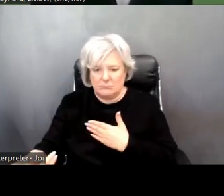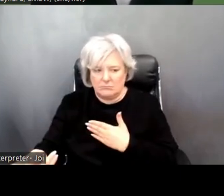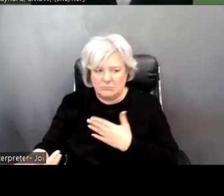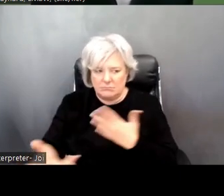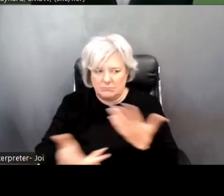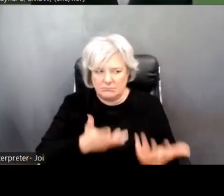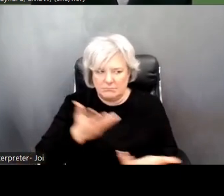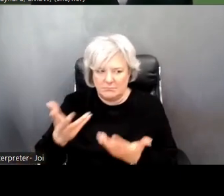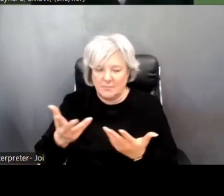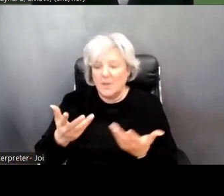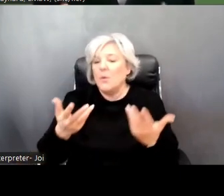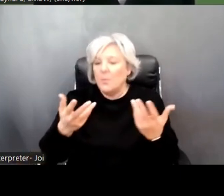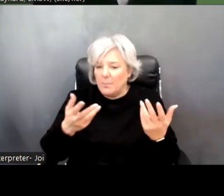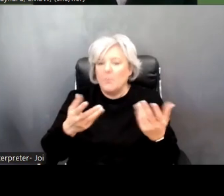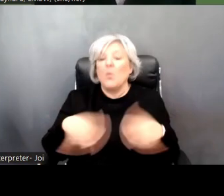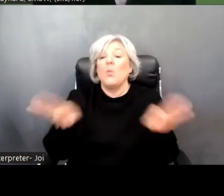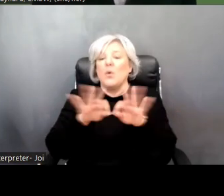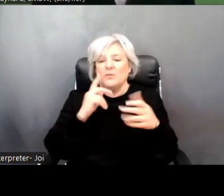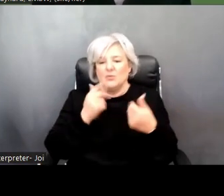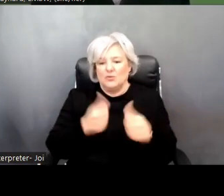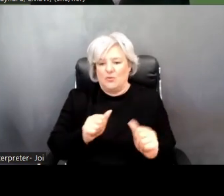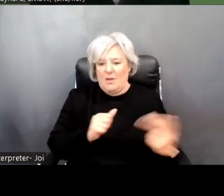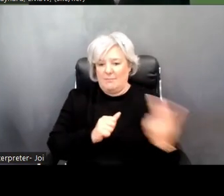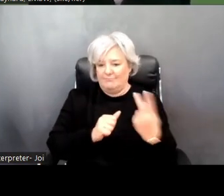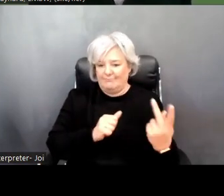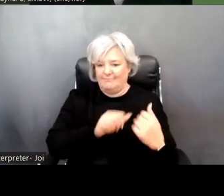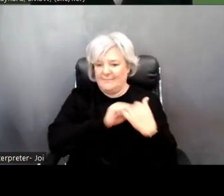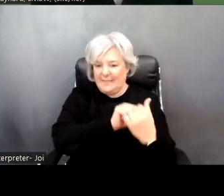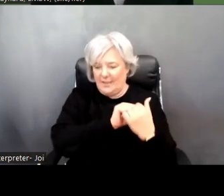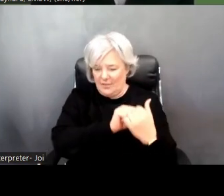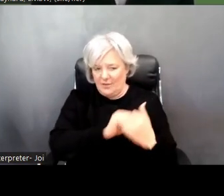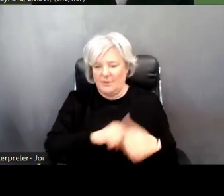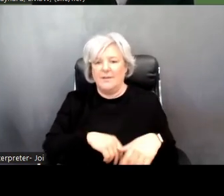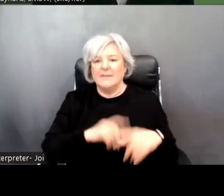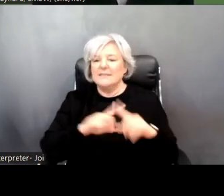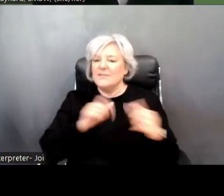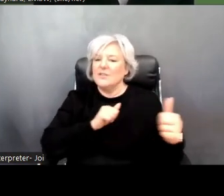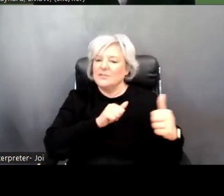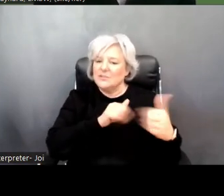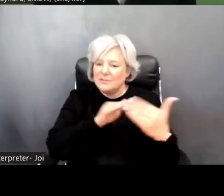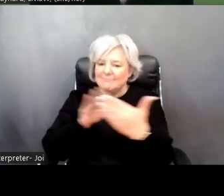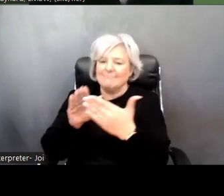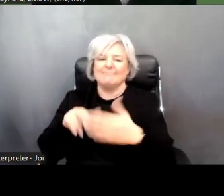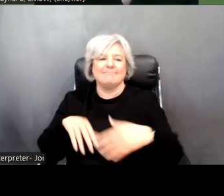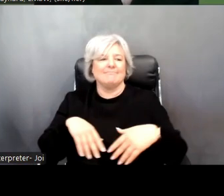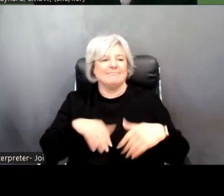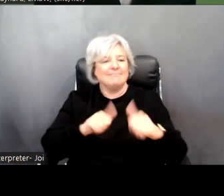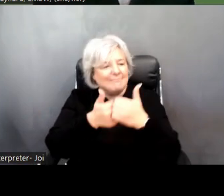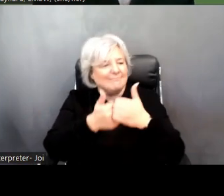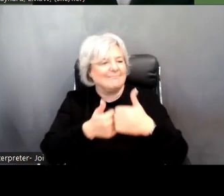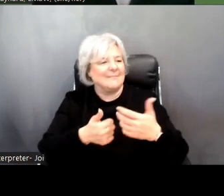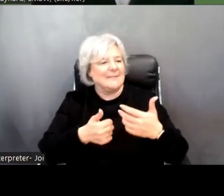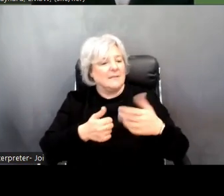can we give it a try and facilitate some of that attachment work, challenging our child to come up with some